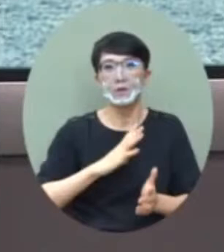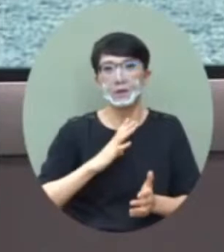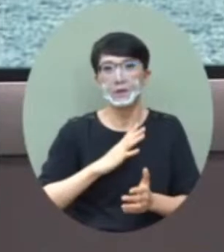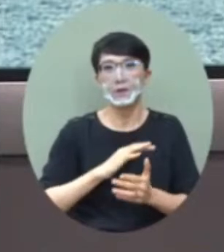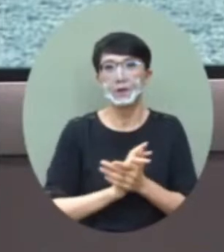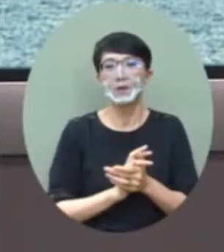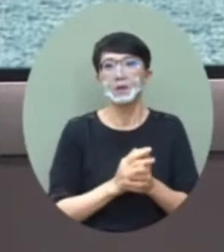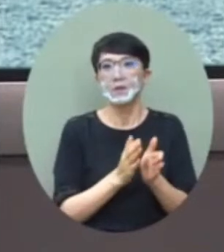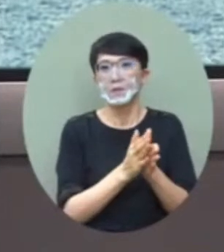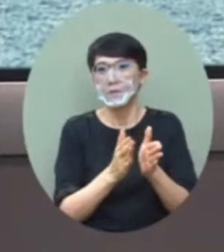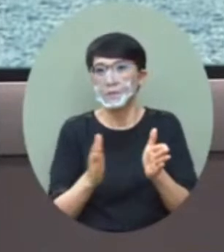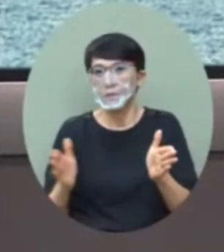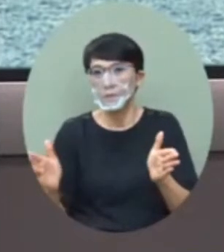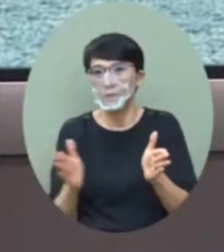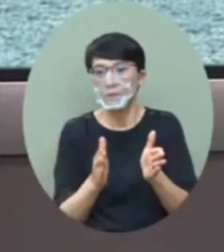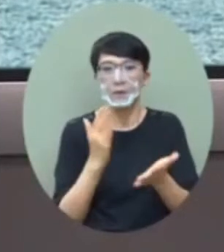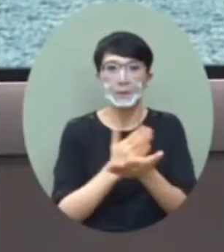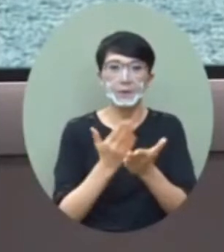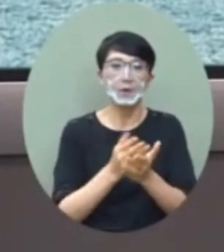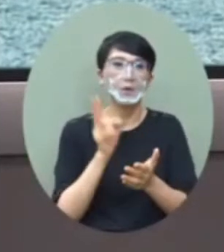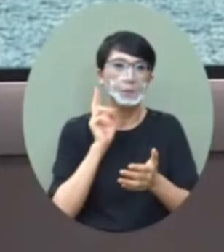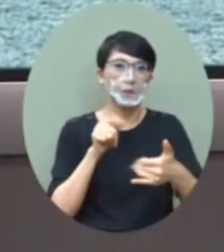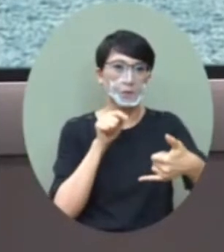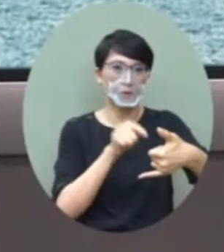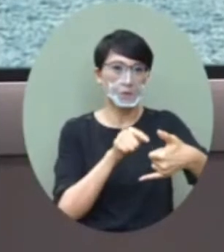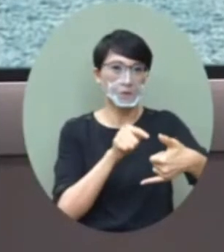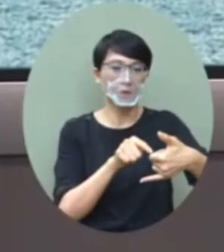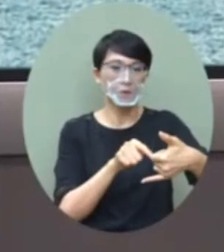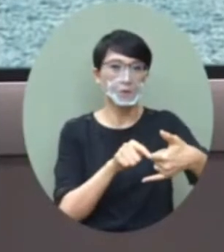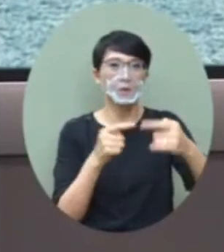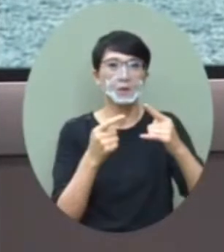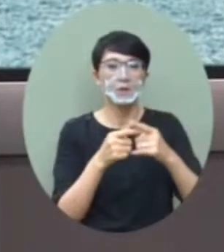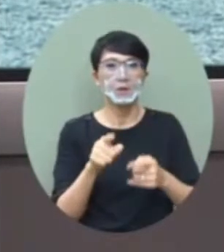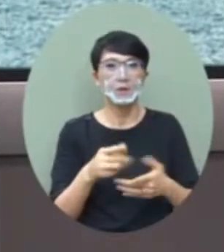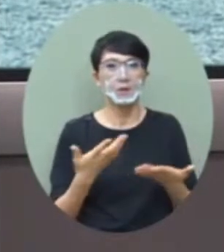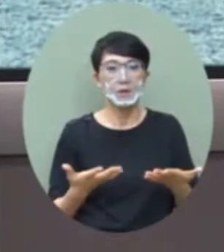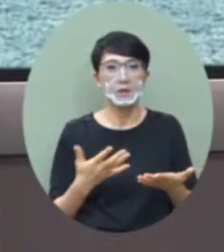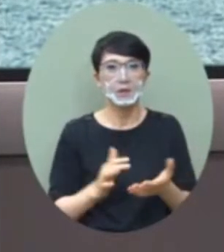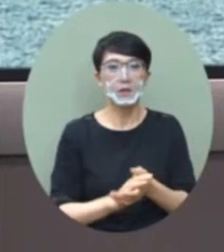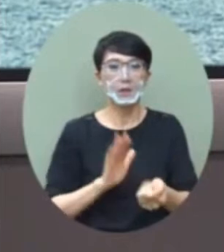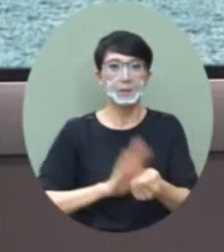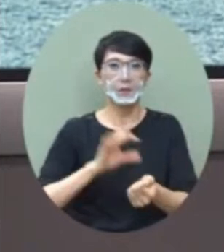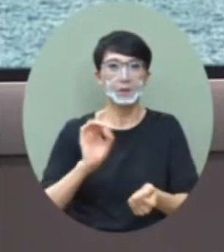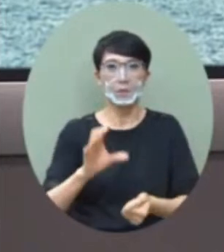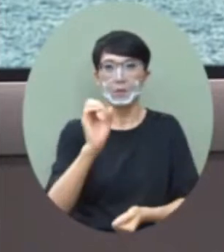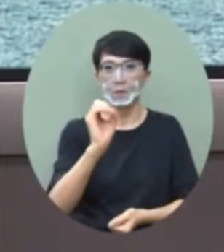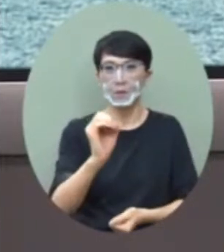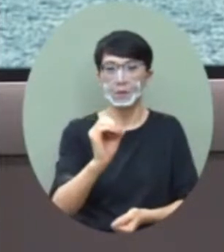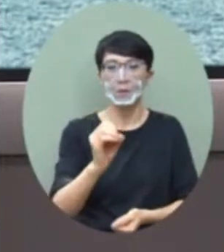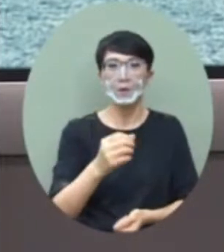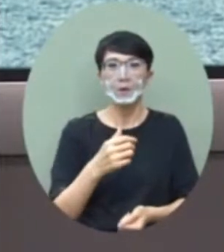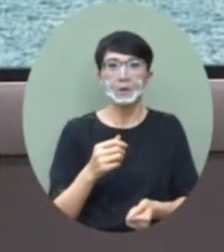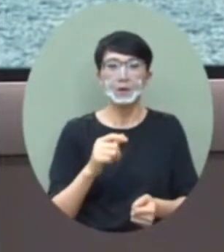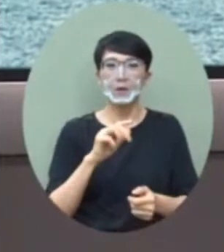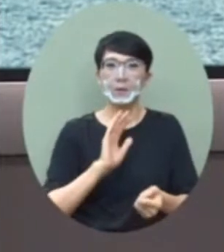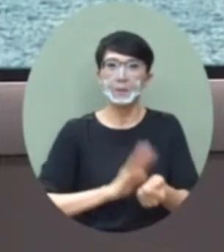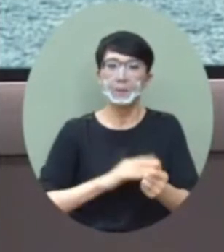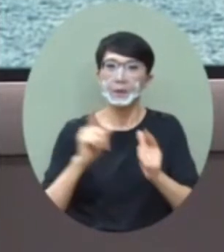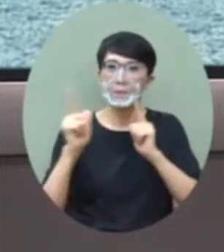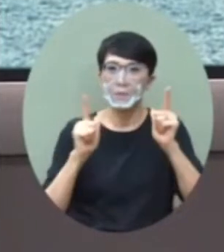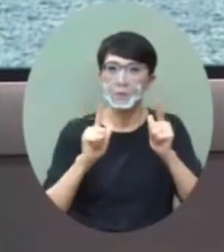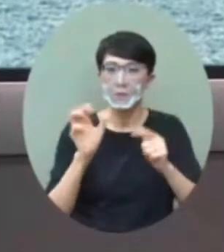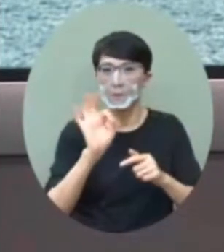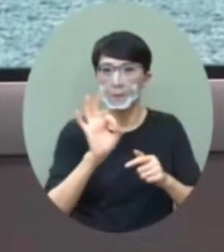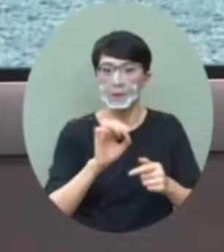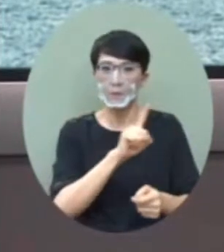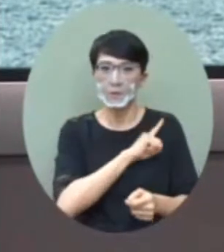So there is no need to be too worried about vaccination just because they did not know whether they were